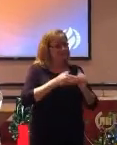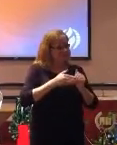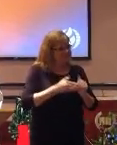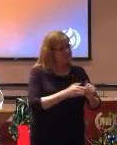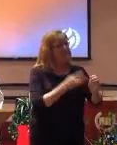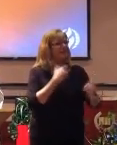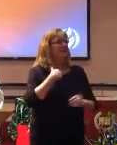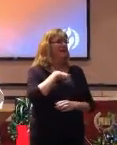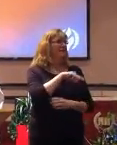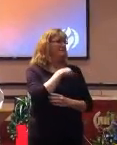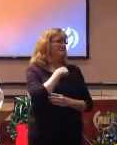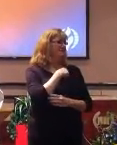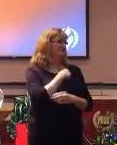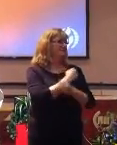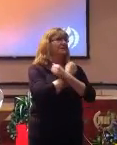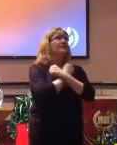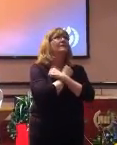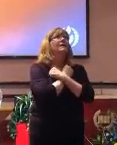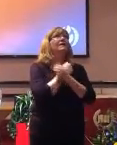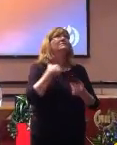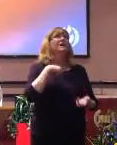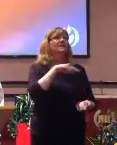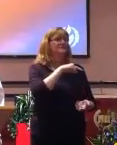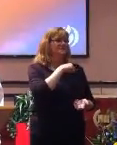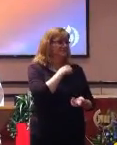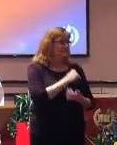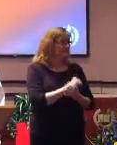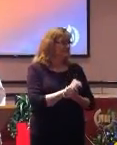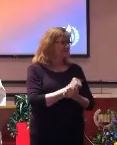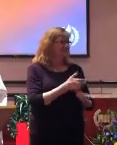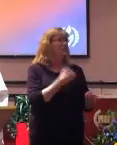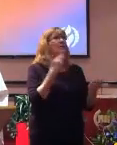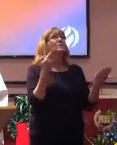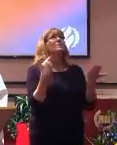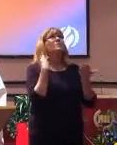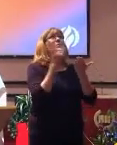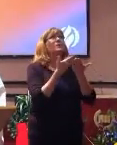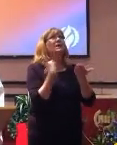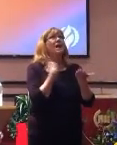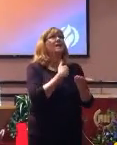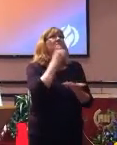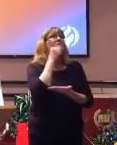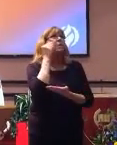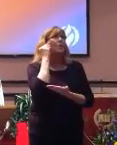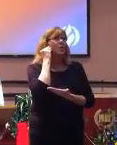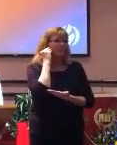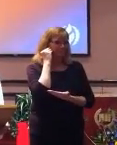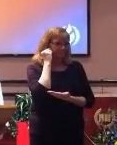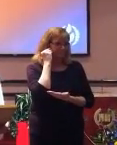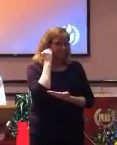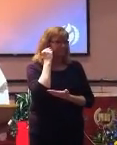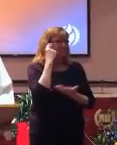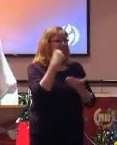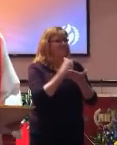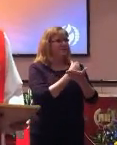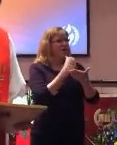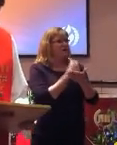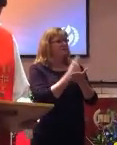us. Love us. Bring us home. Bear